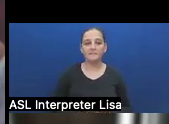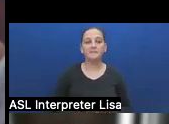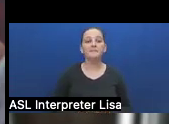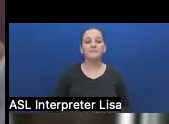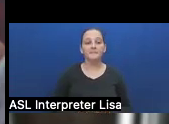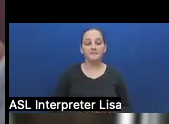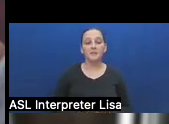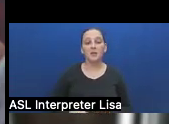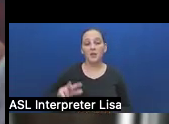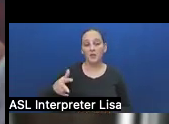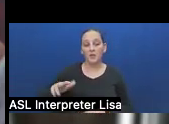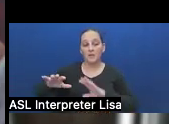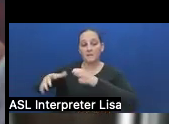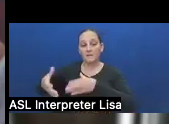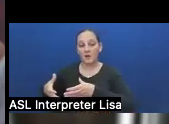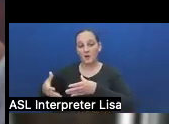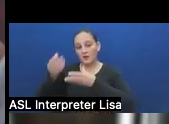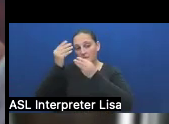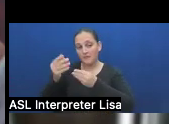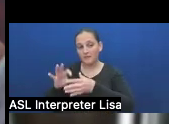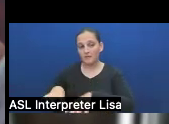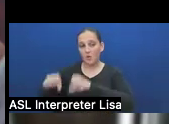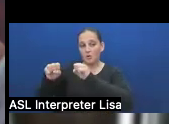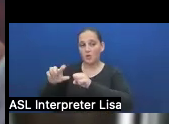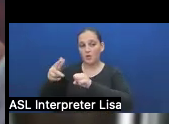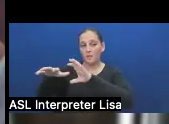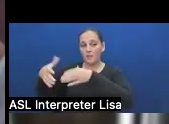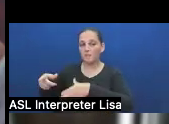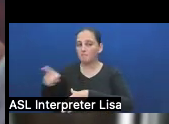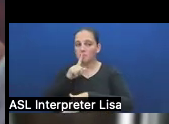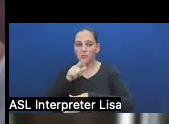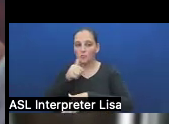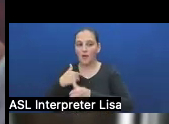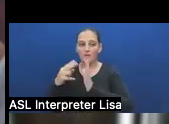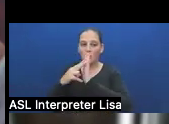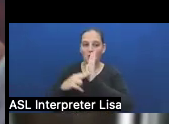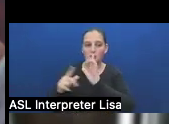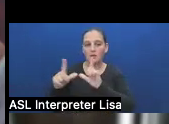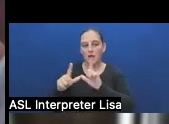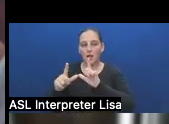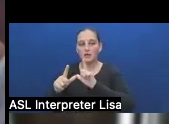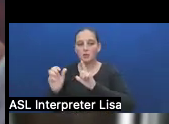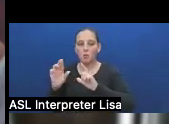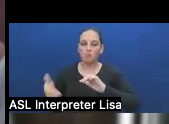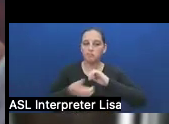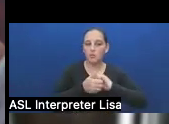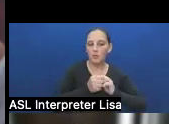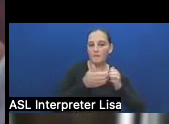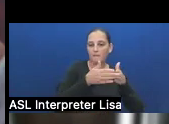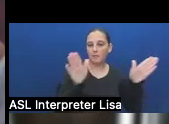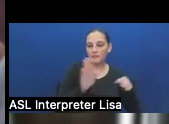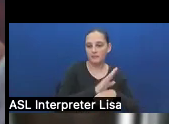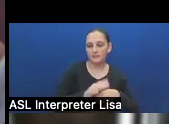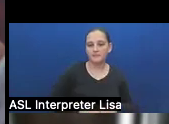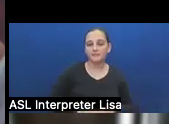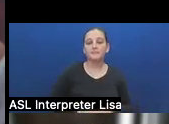Third-party content posted by a third party not due to a contractual licensing or other arrangement with a public entity. So